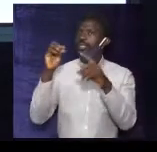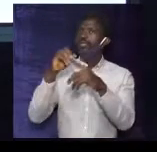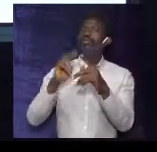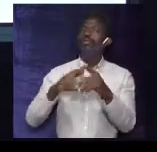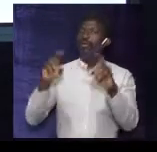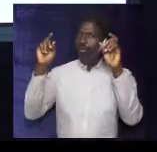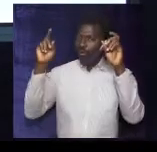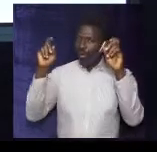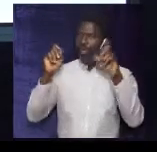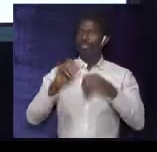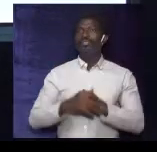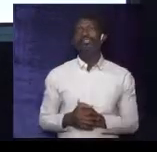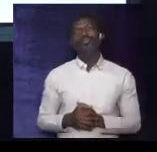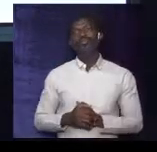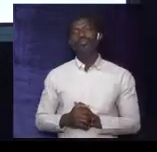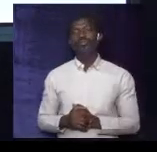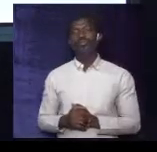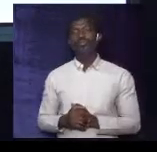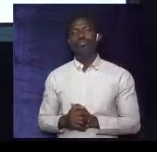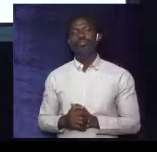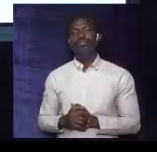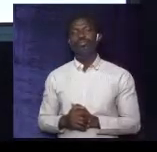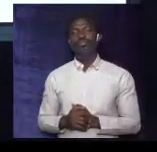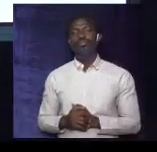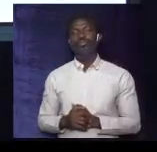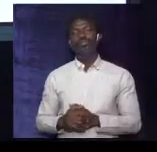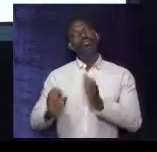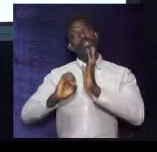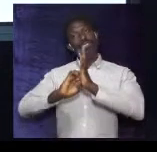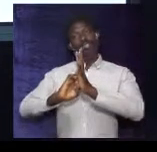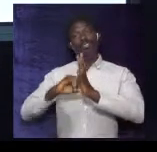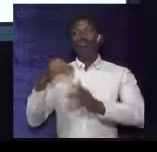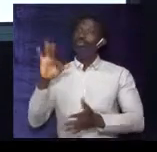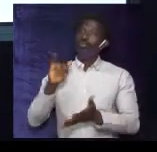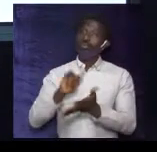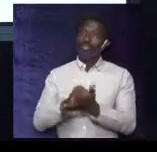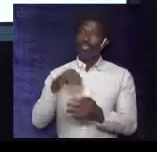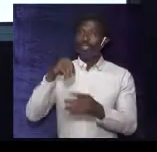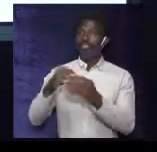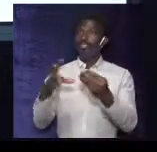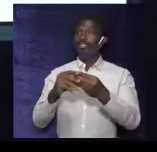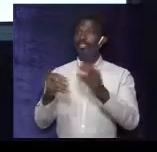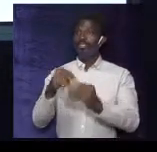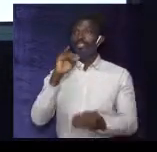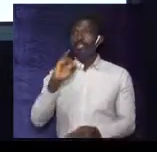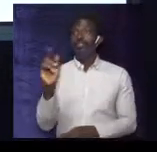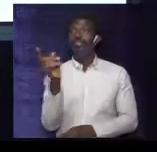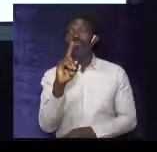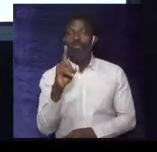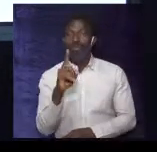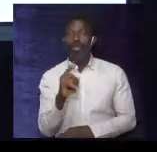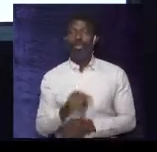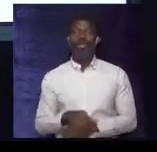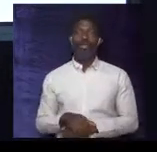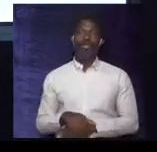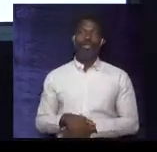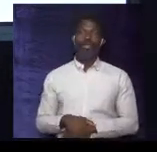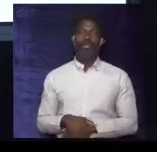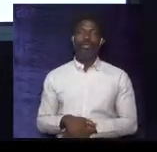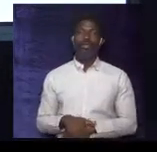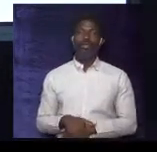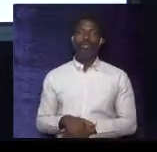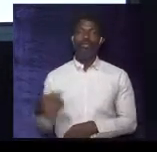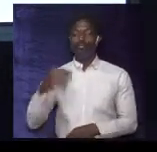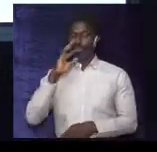through? That is to pass a test or an examination. An example of that